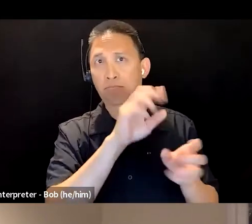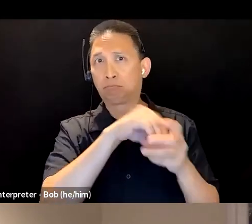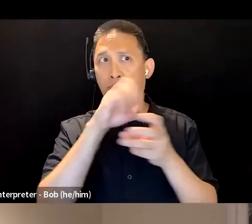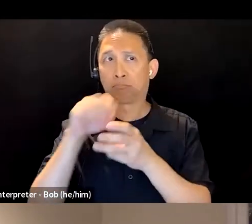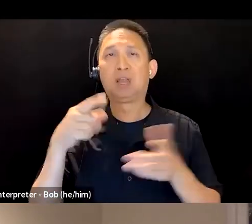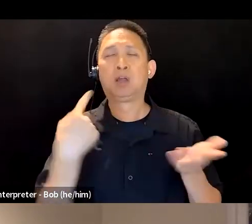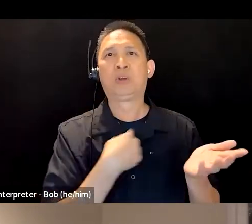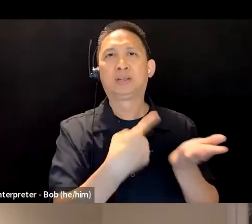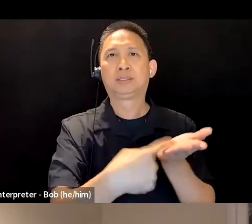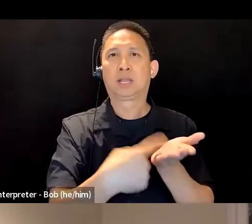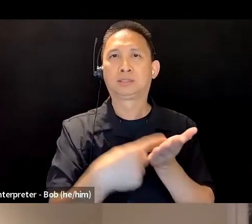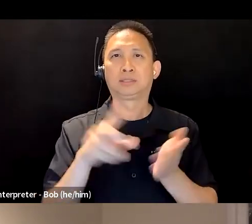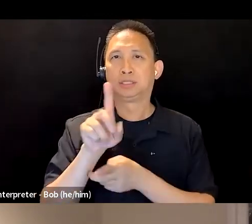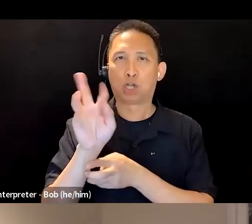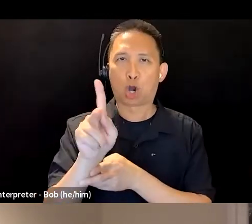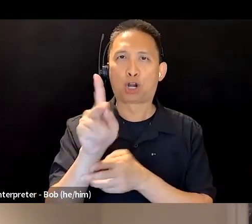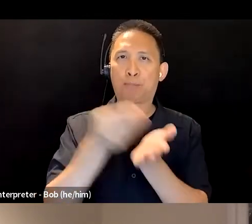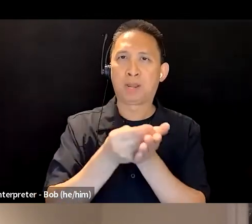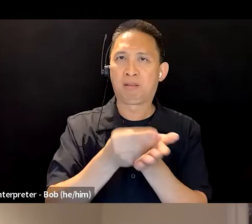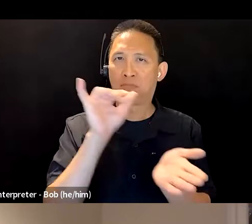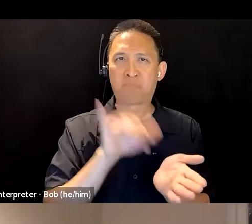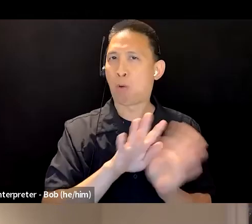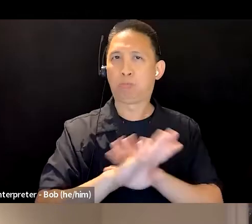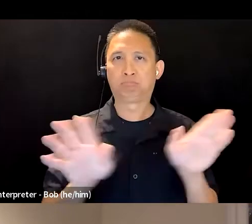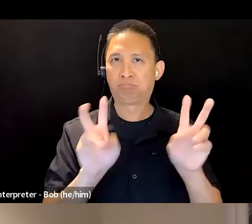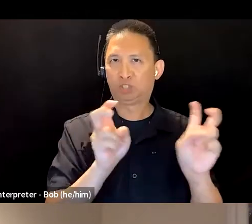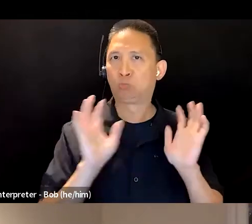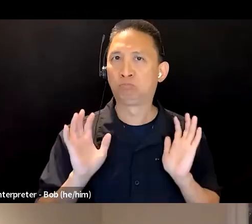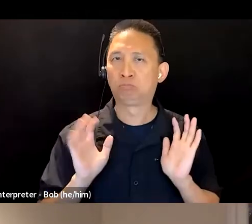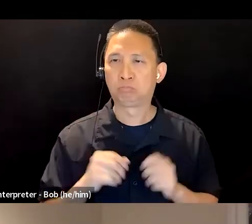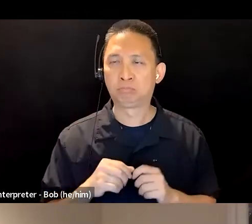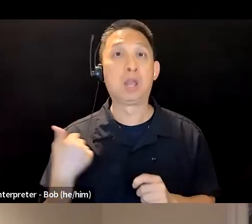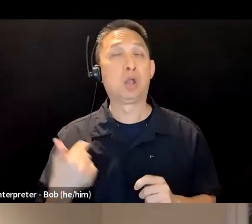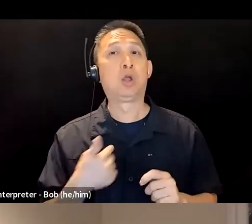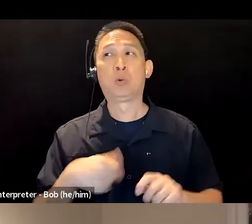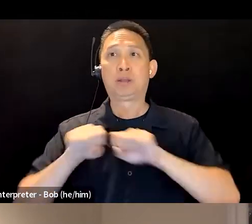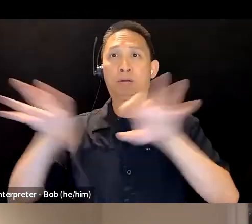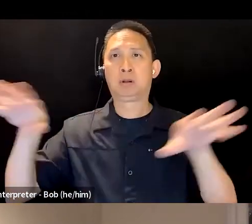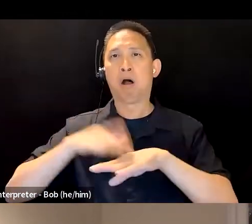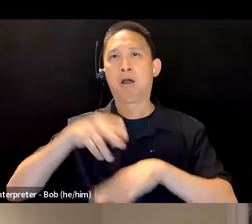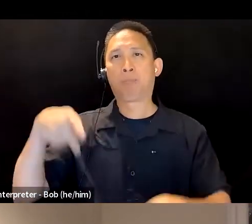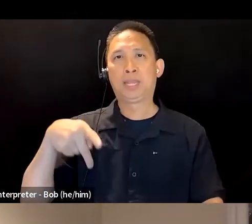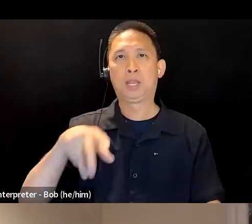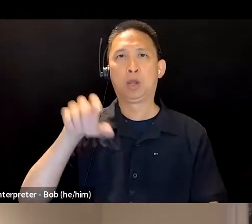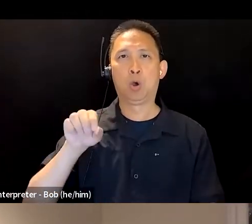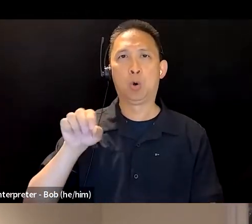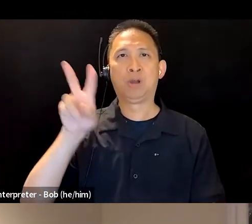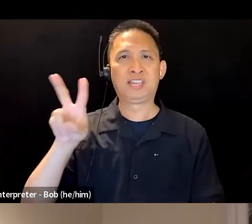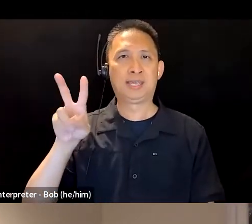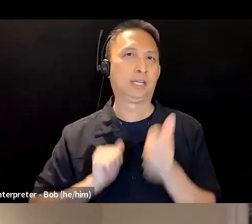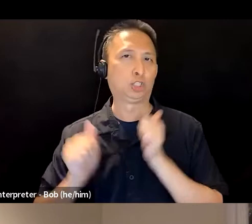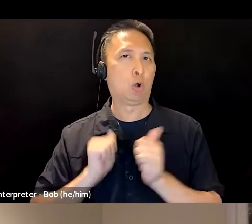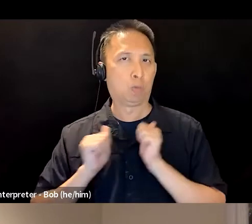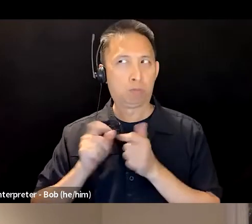issue. And we did that. We premiered on POV. We were also one of the